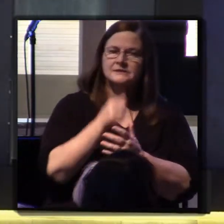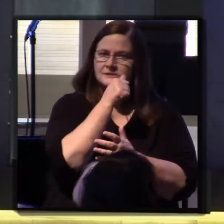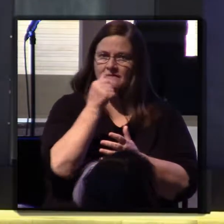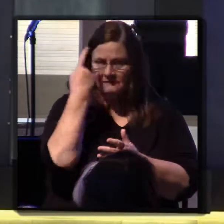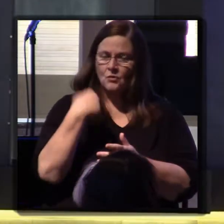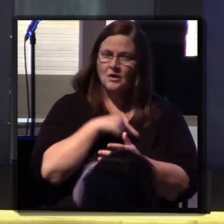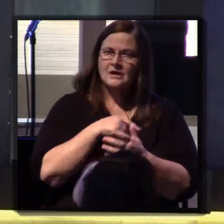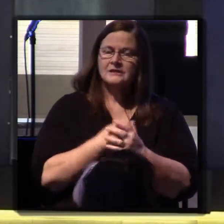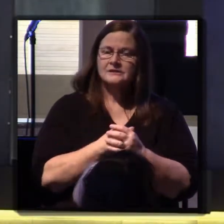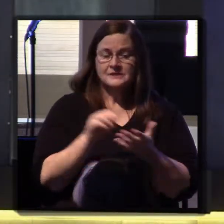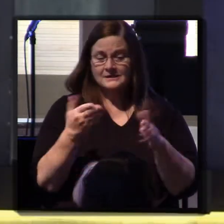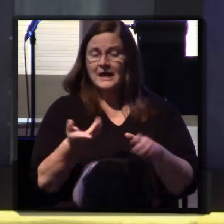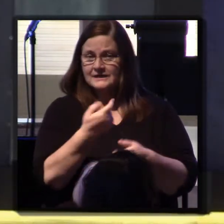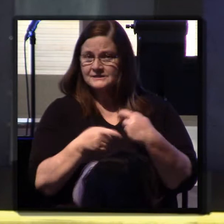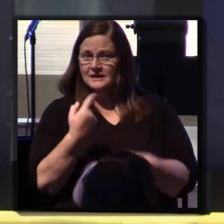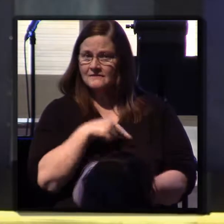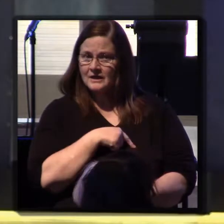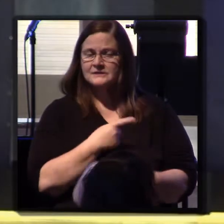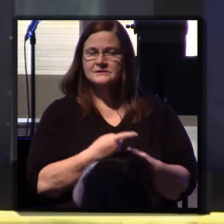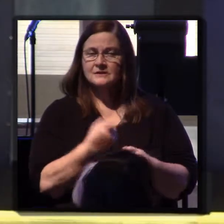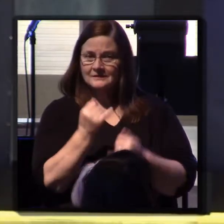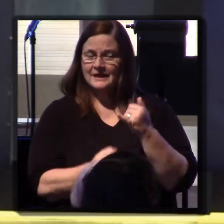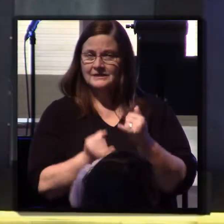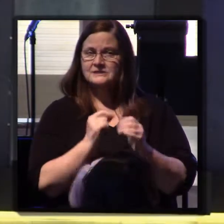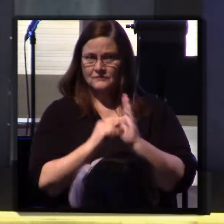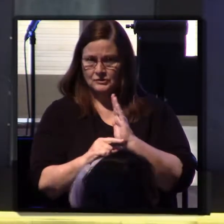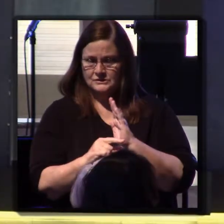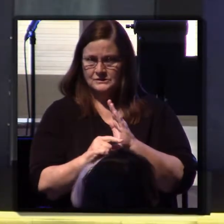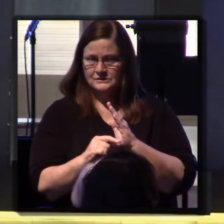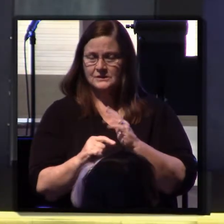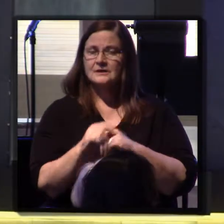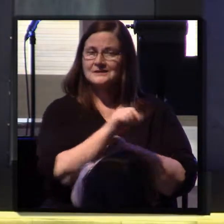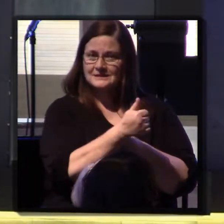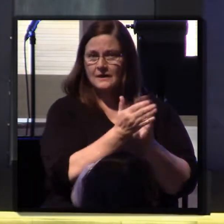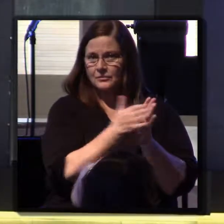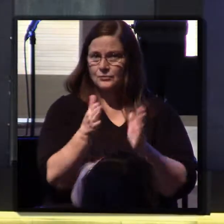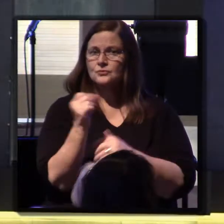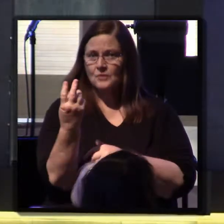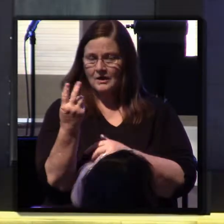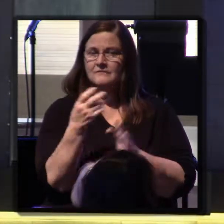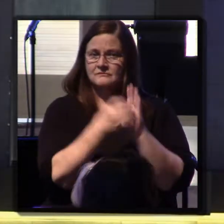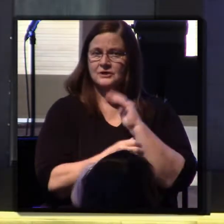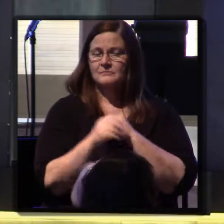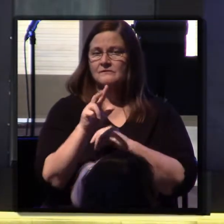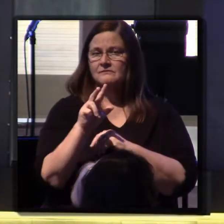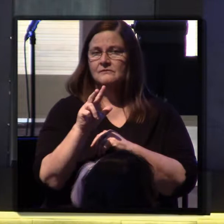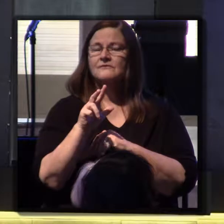servant rejected by us, suffered for us, died instead of us, the concluding